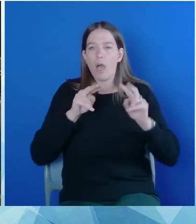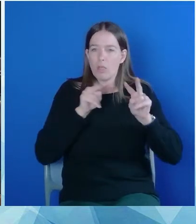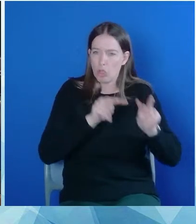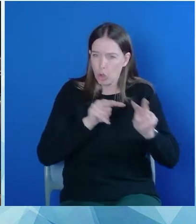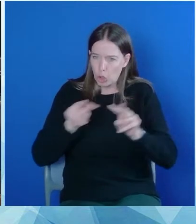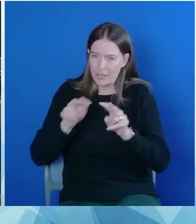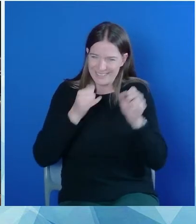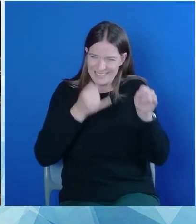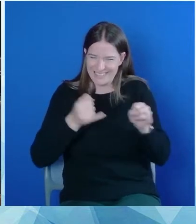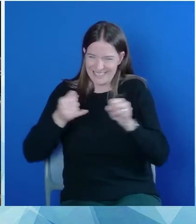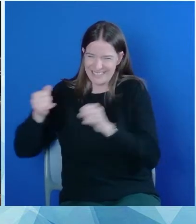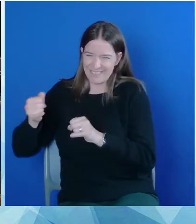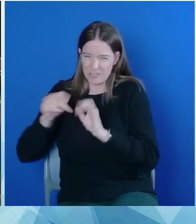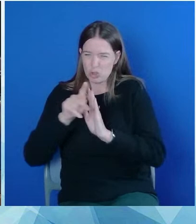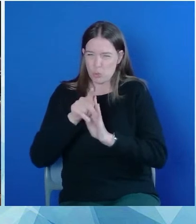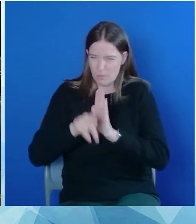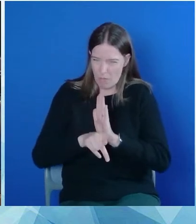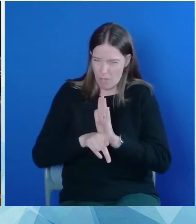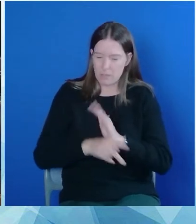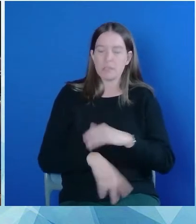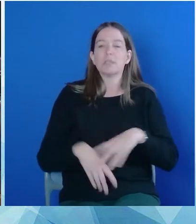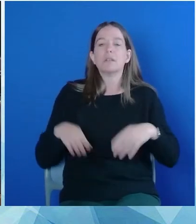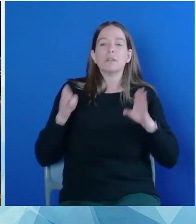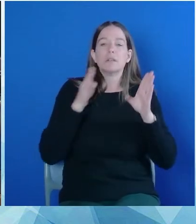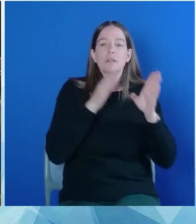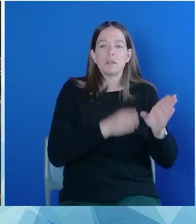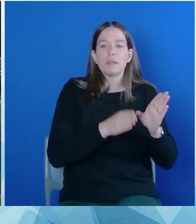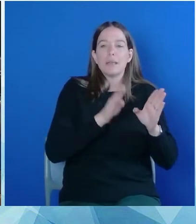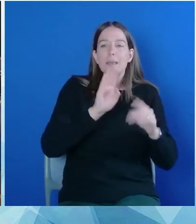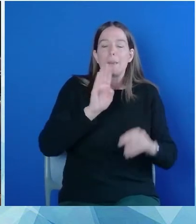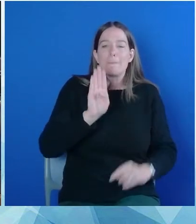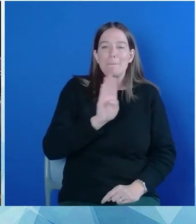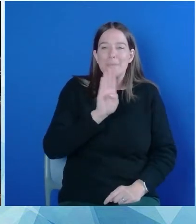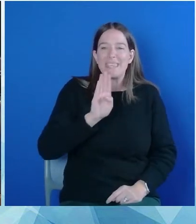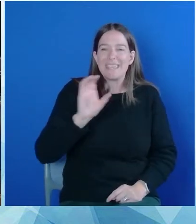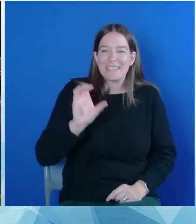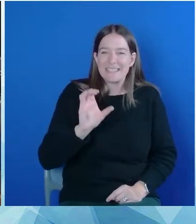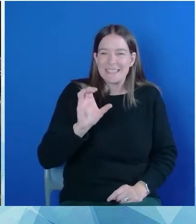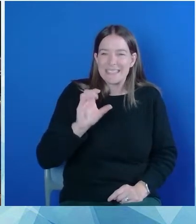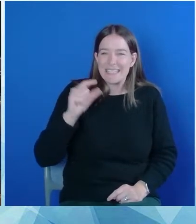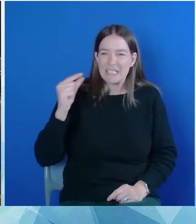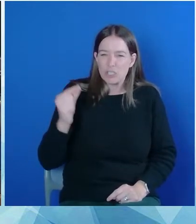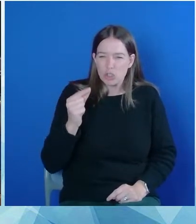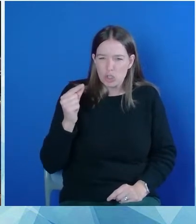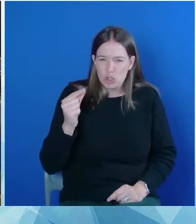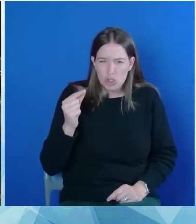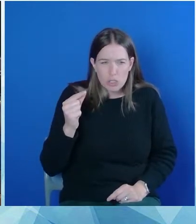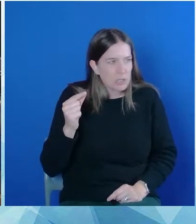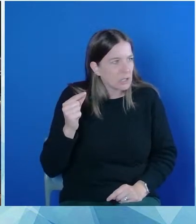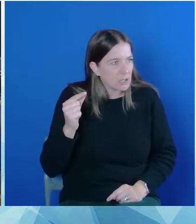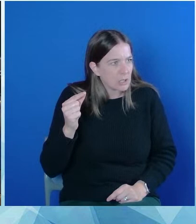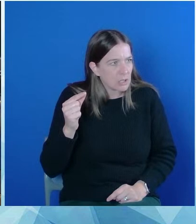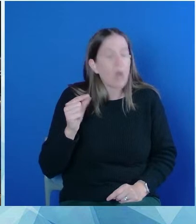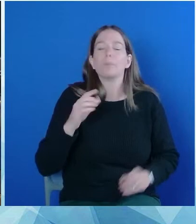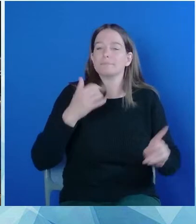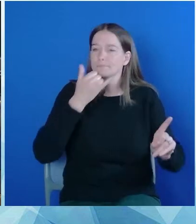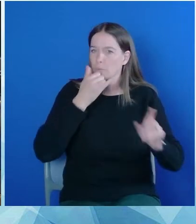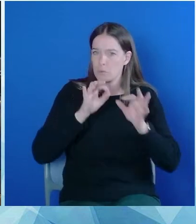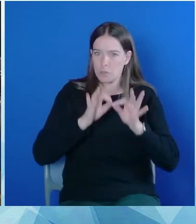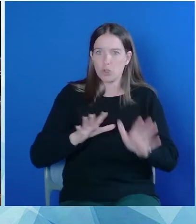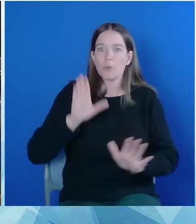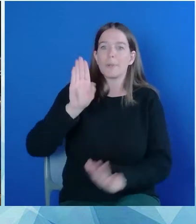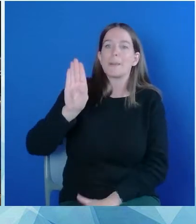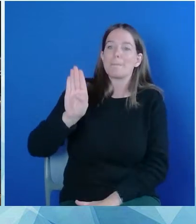with policy BCB, which is the conflict of interest policy. I did not print it, but I